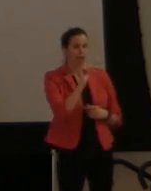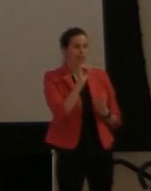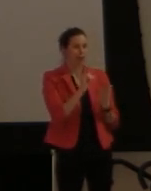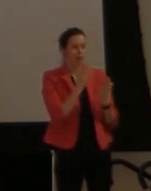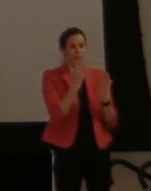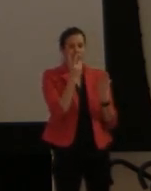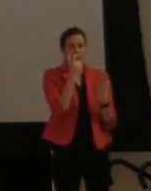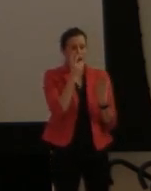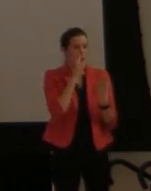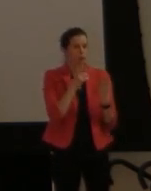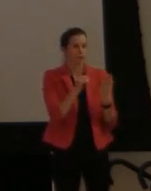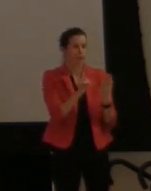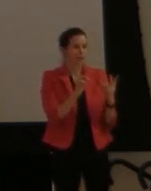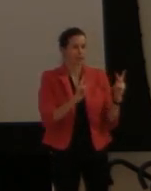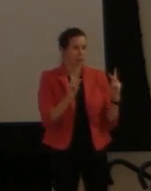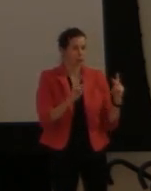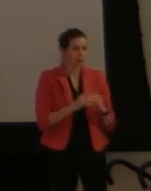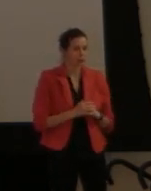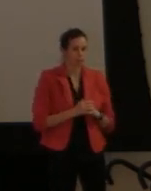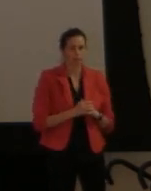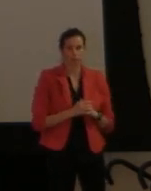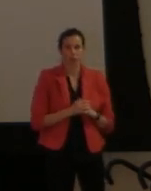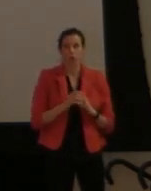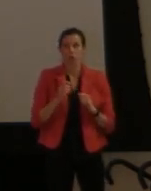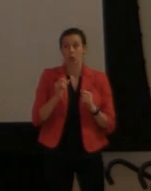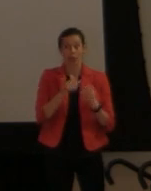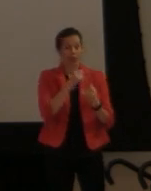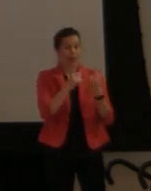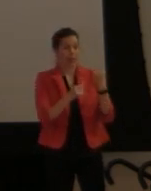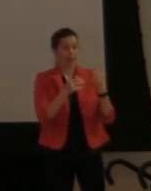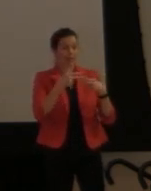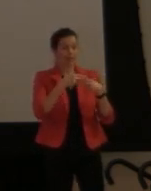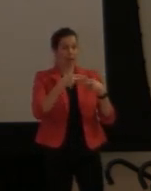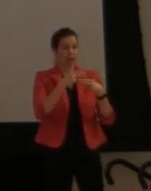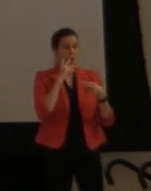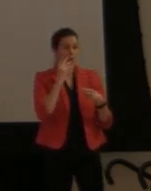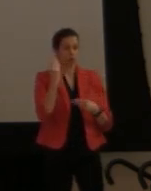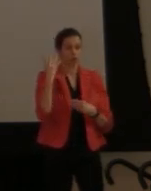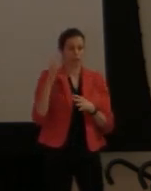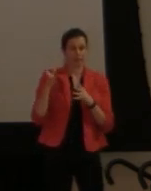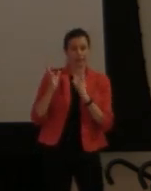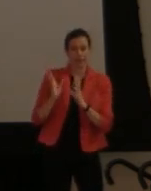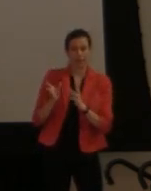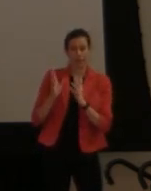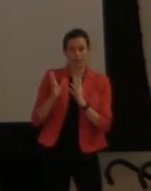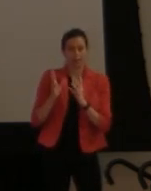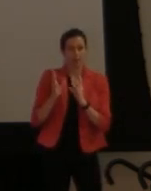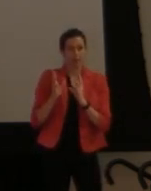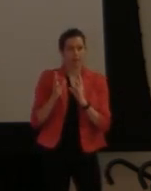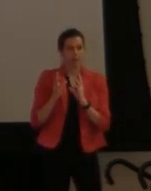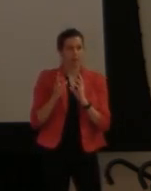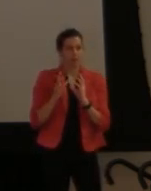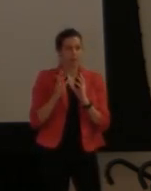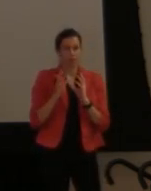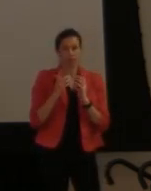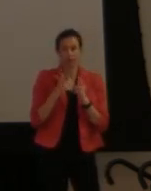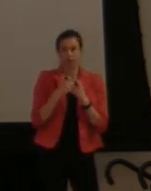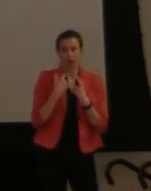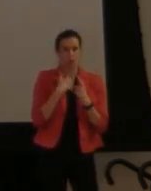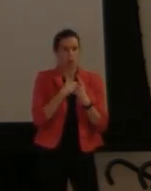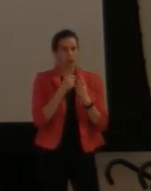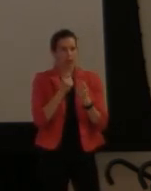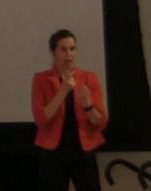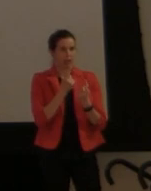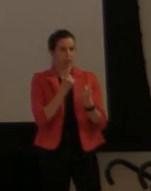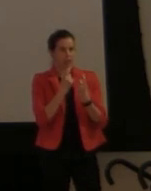will not offend people. So I will just leave this last slide up here. as Dr. Pickle and I answer questions. These are just some